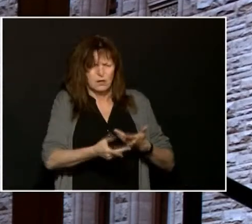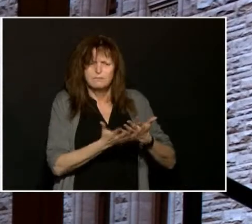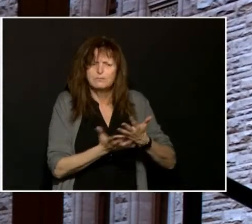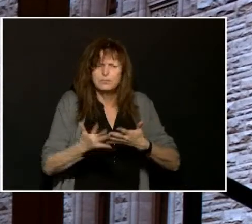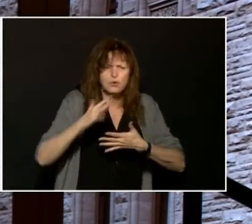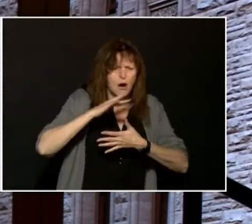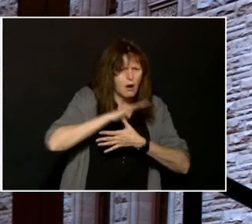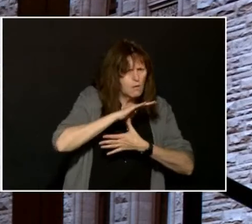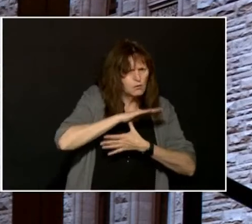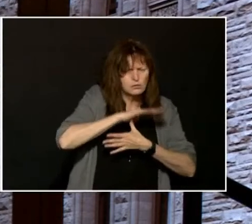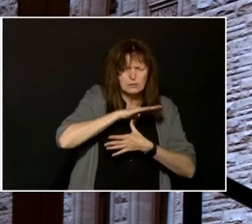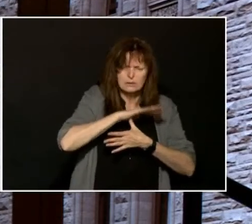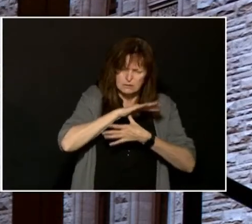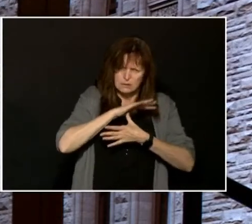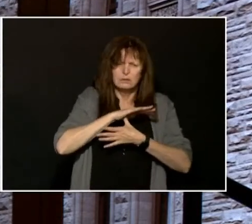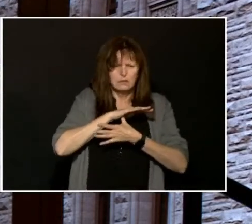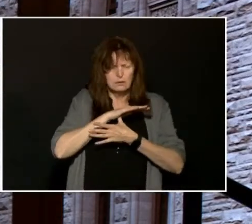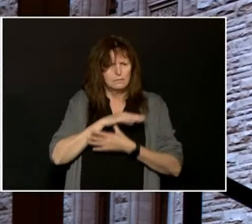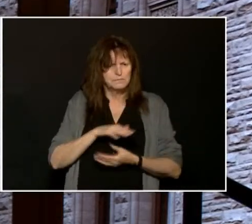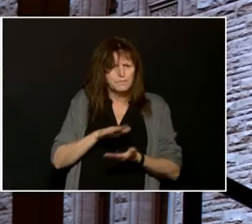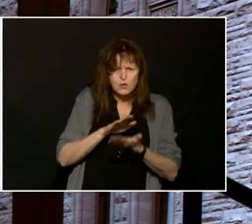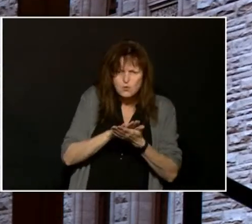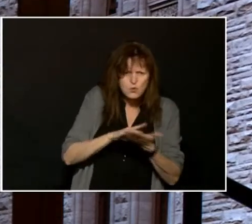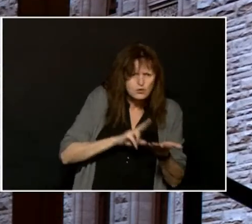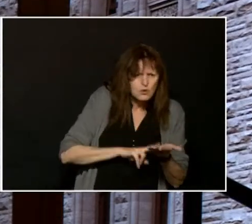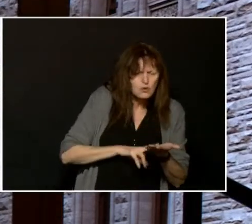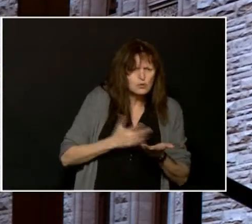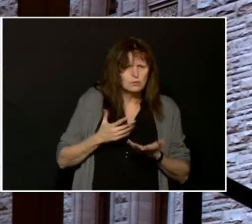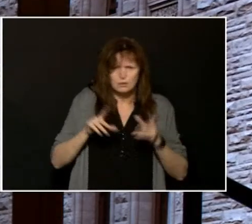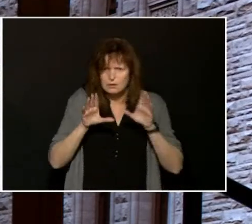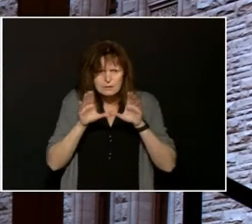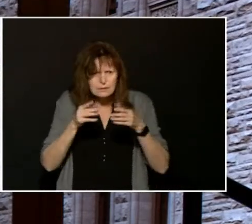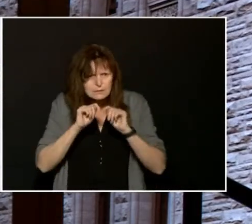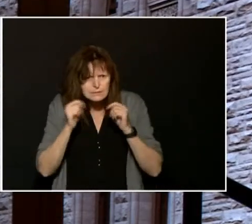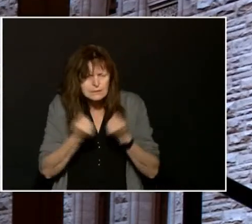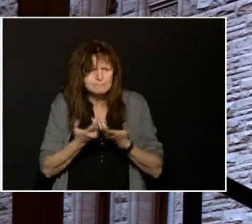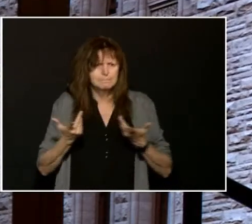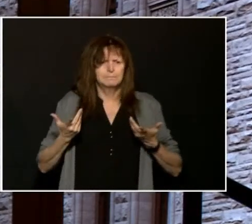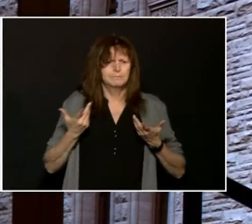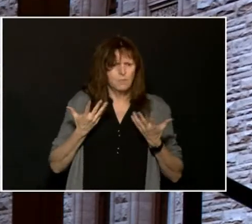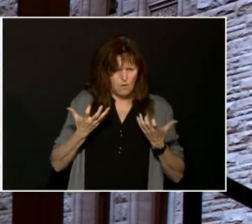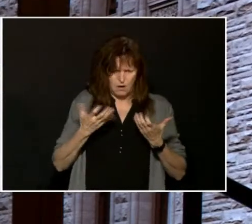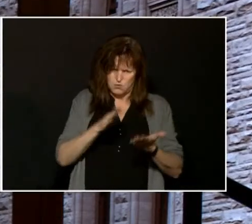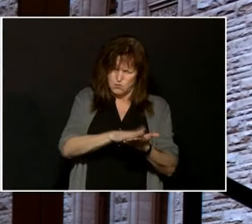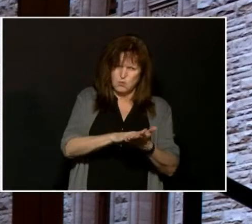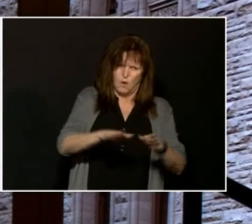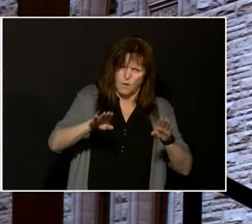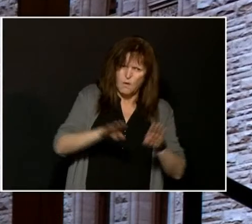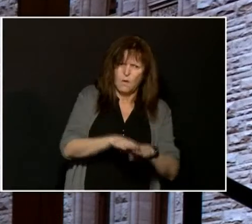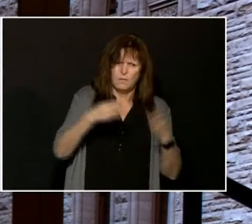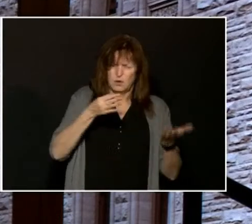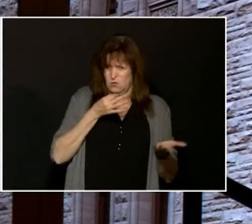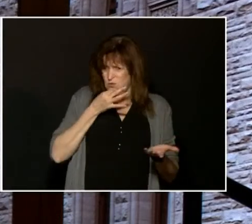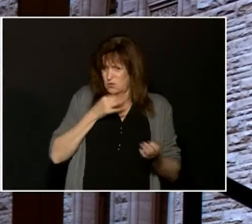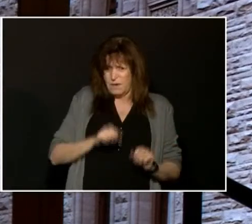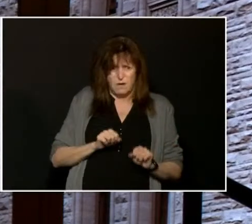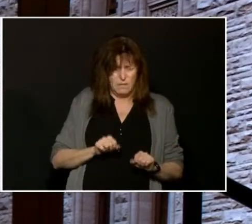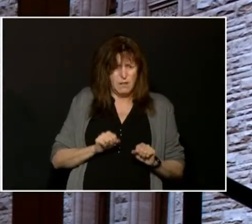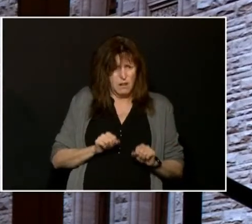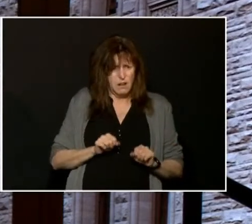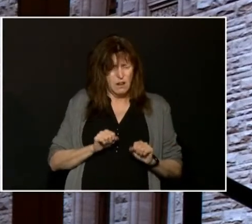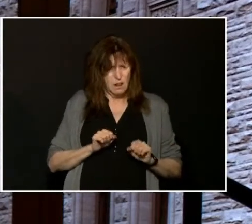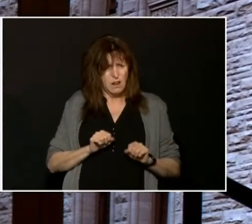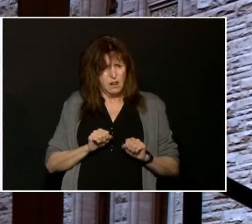health, their school nurses, and their teams. And of course, would like to see the schools open as soon as they can be in a way